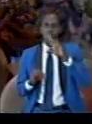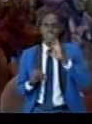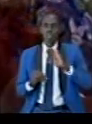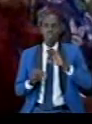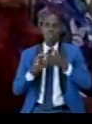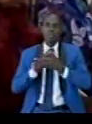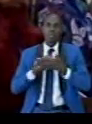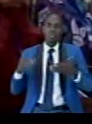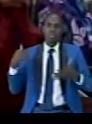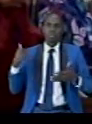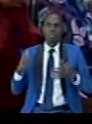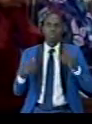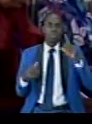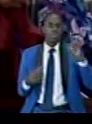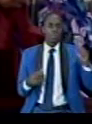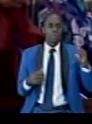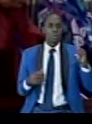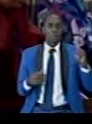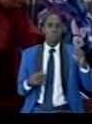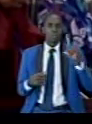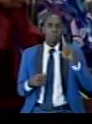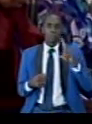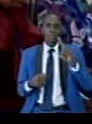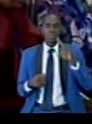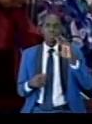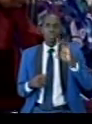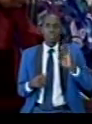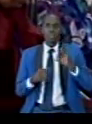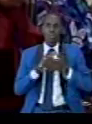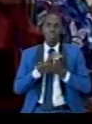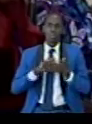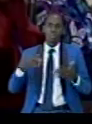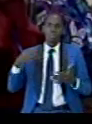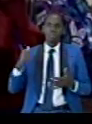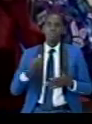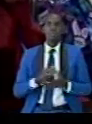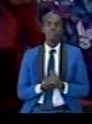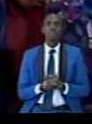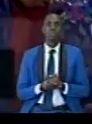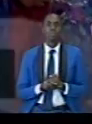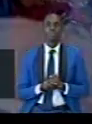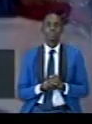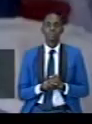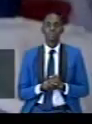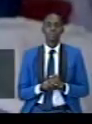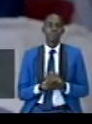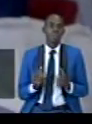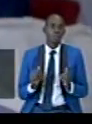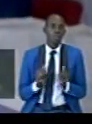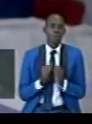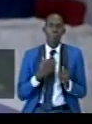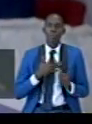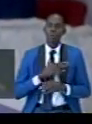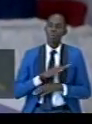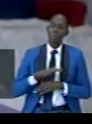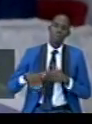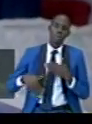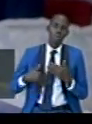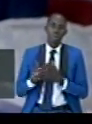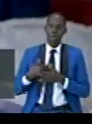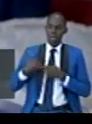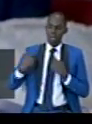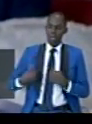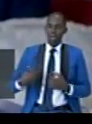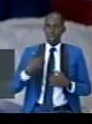119, we're reading from verse 10. With my whole heart have I